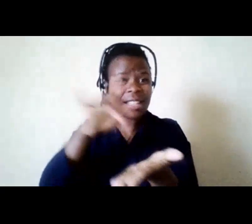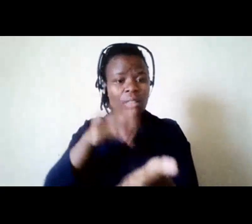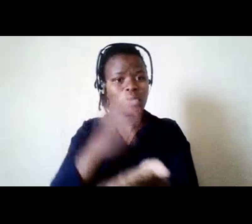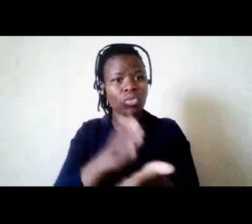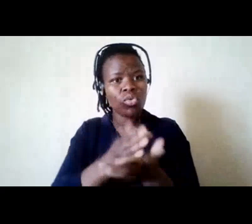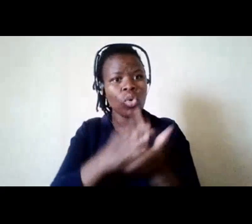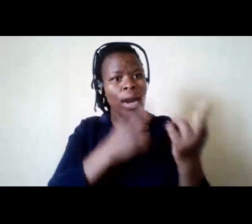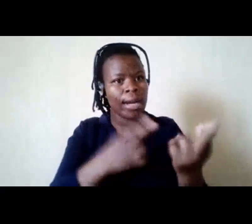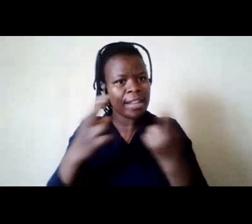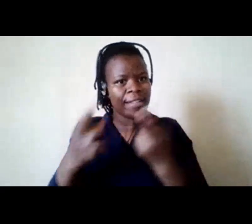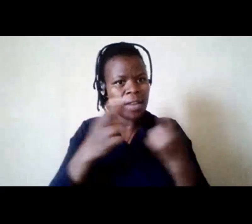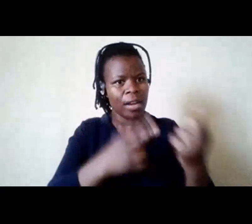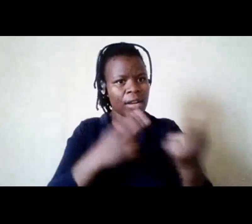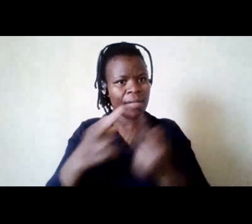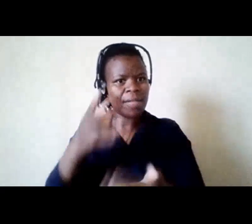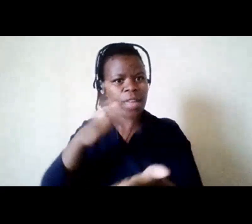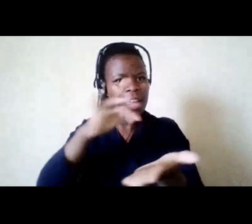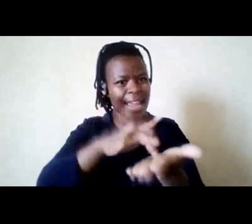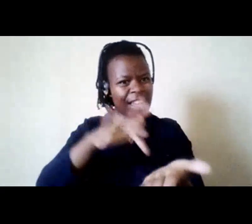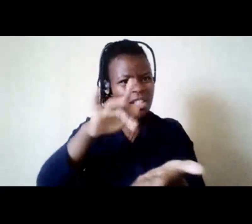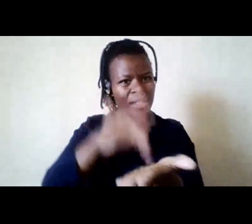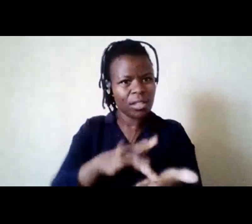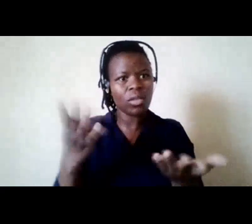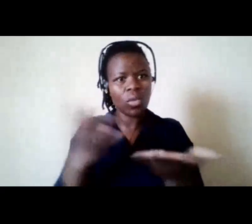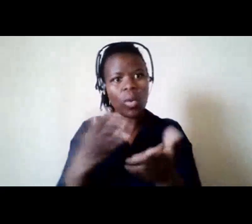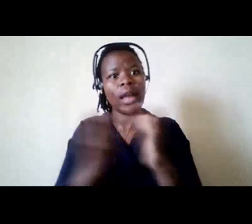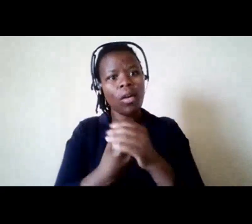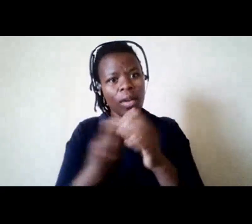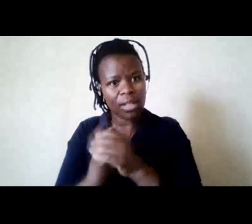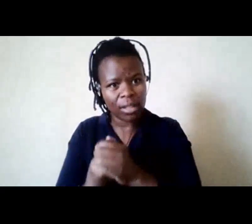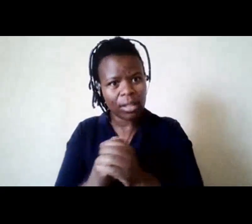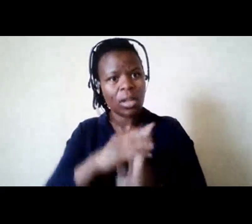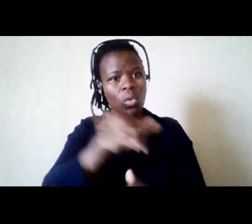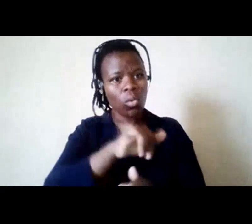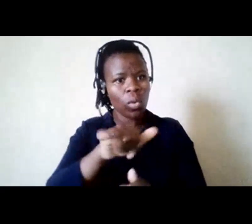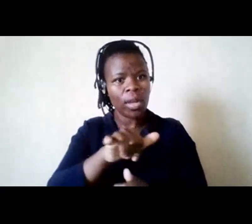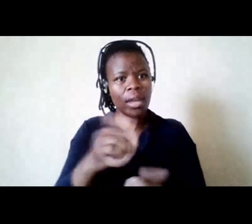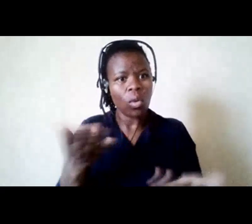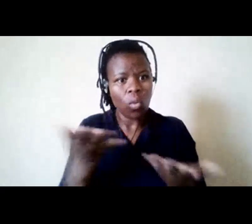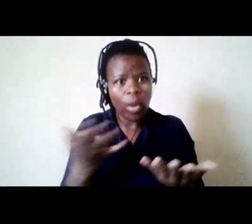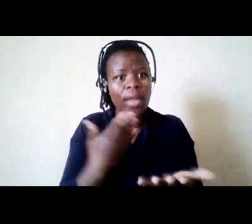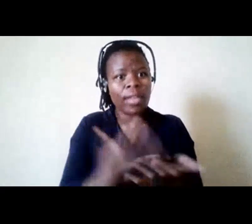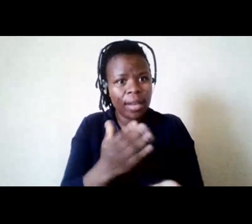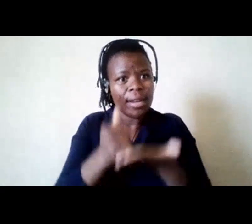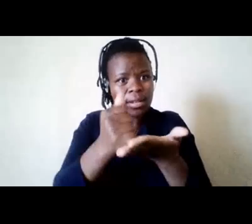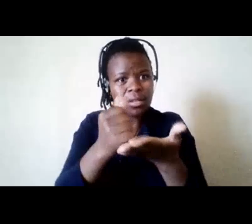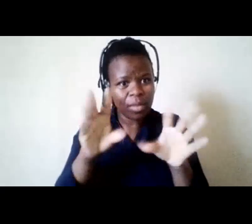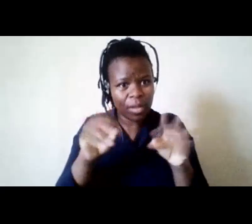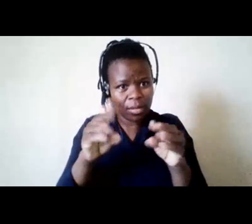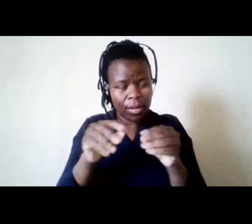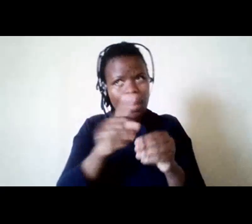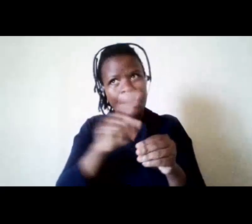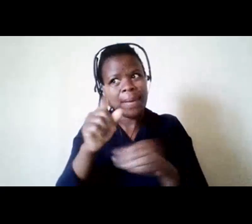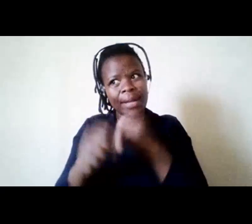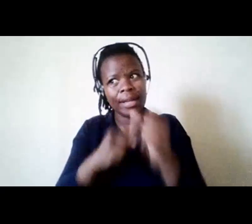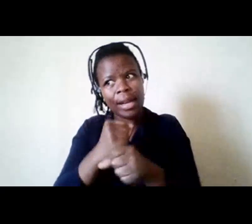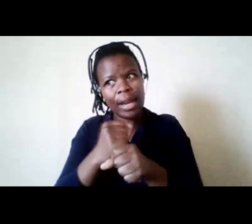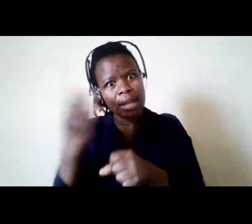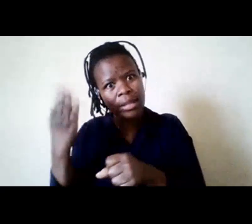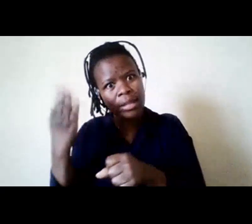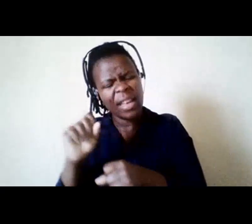to agencies as well, into some organizations where they can be assisted. But last year, it was my first time